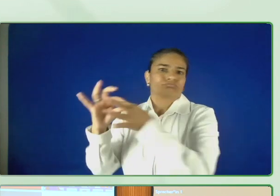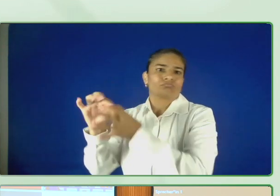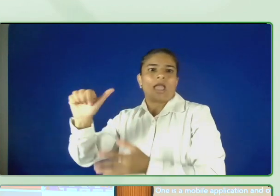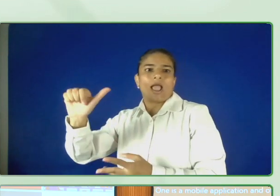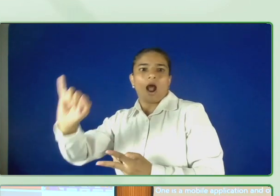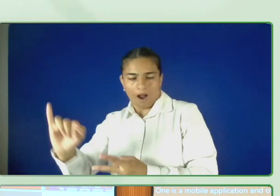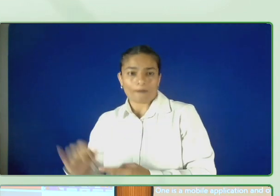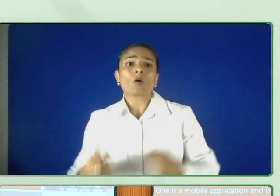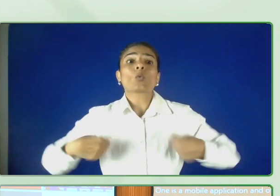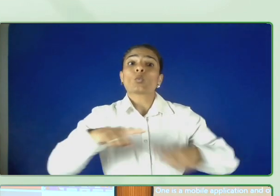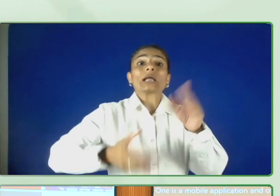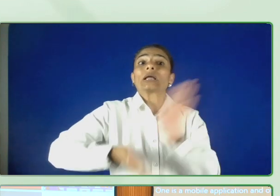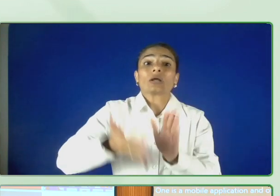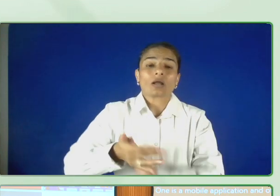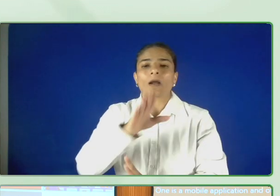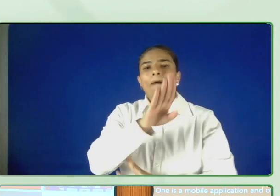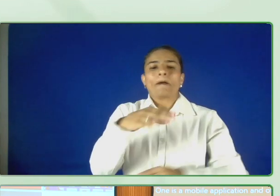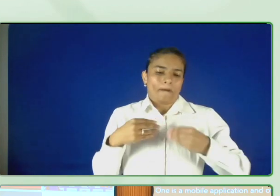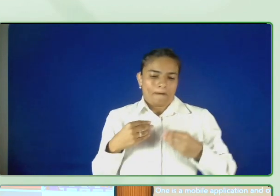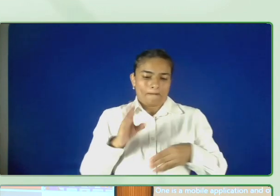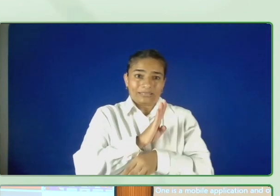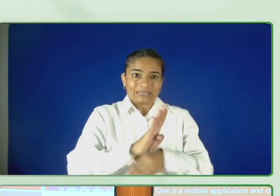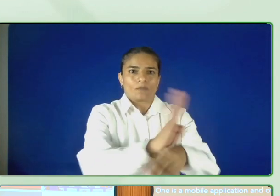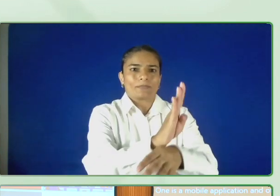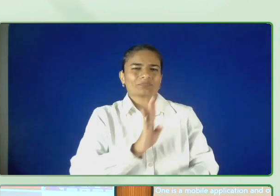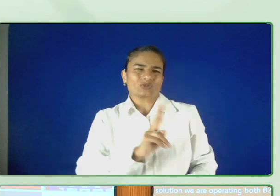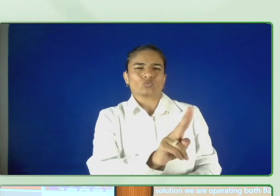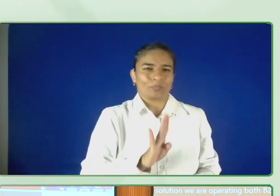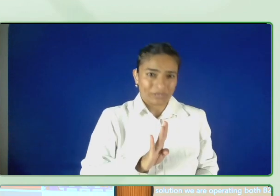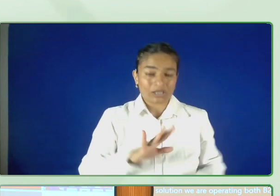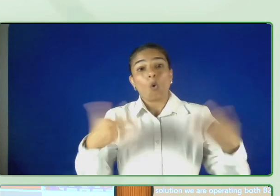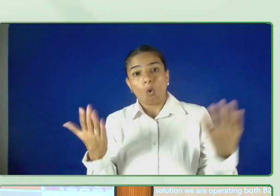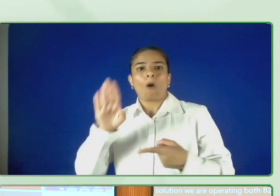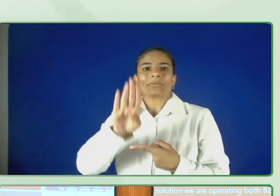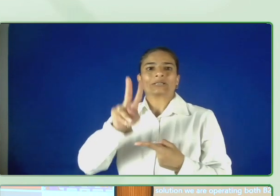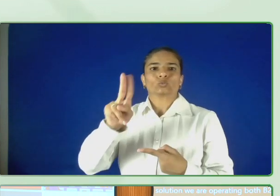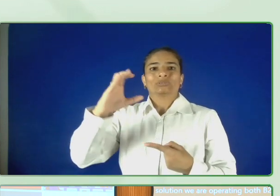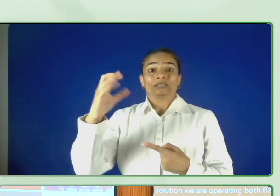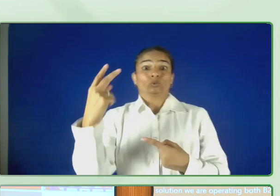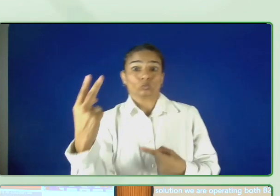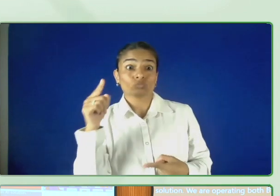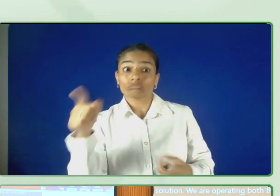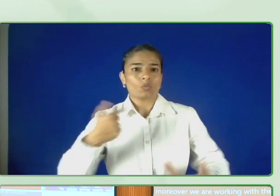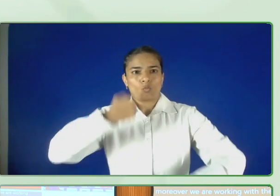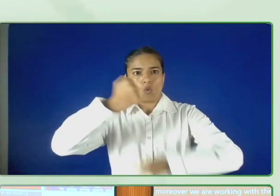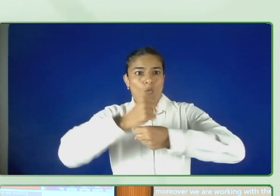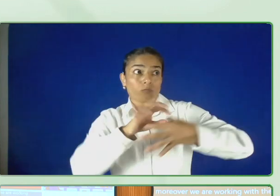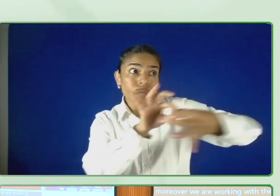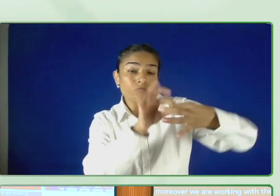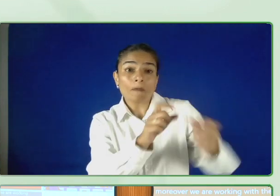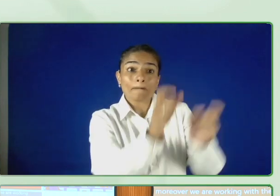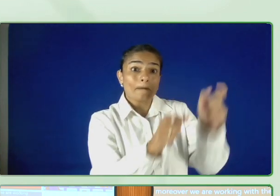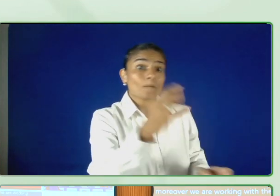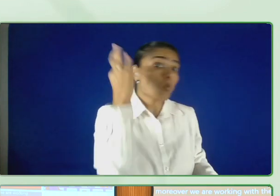directly with persons who are hearing impaired and deaf, and moreover, we are working with the corporate sector, clients, government,